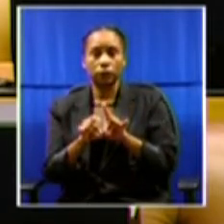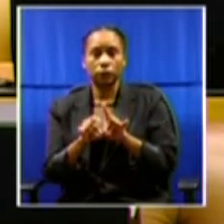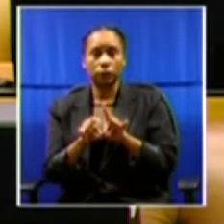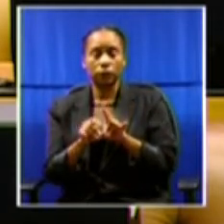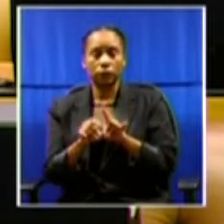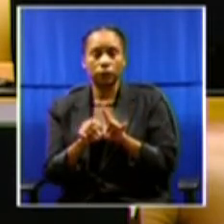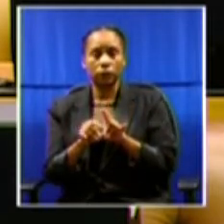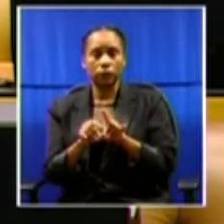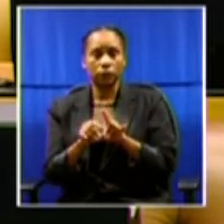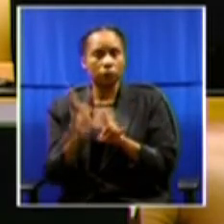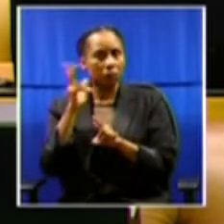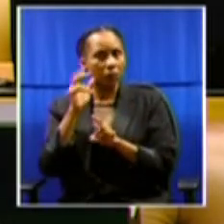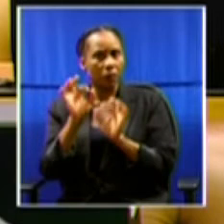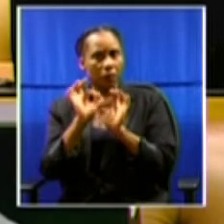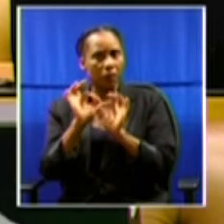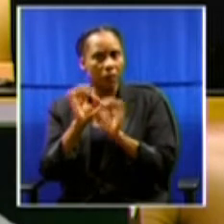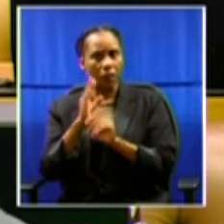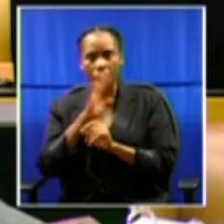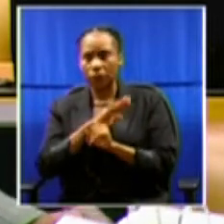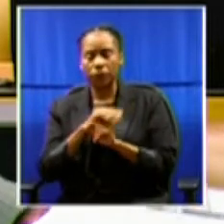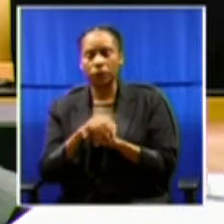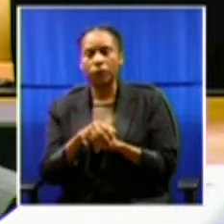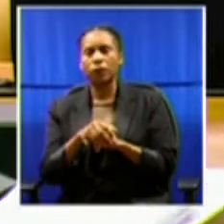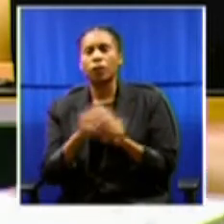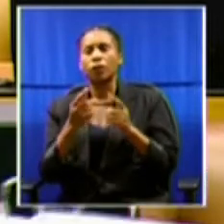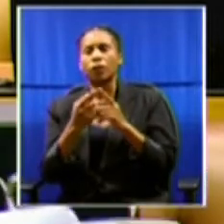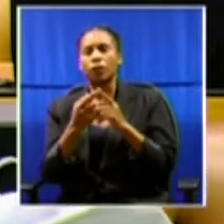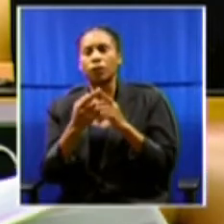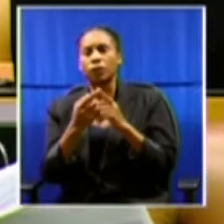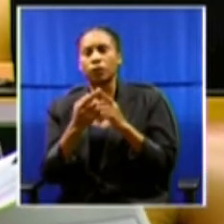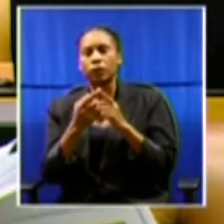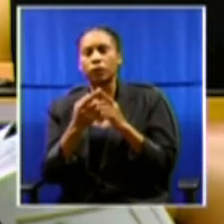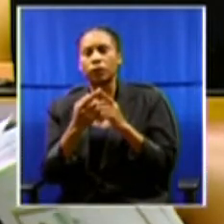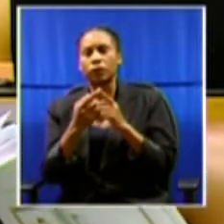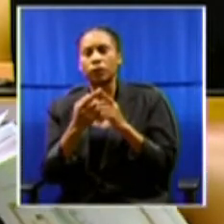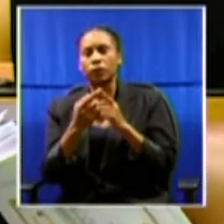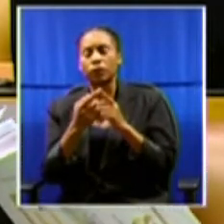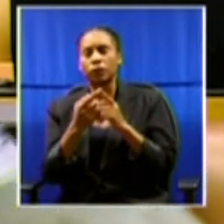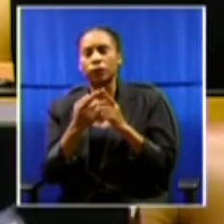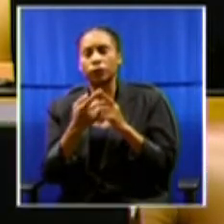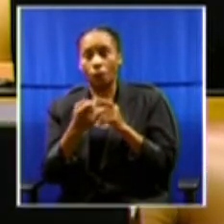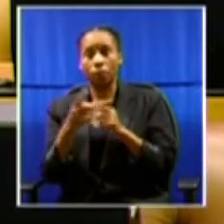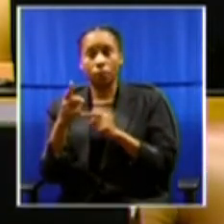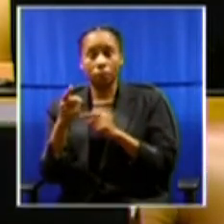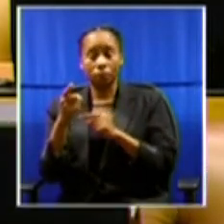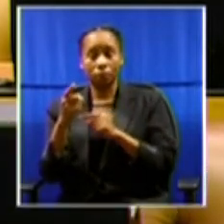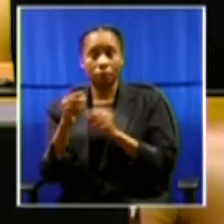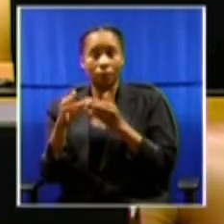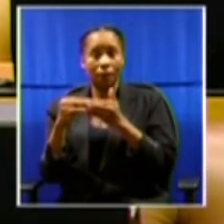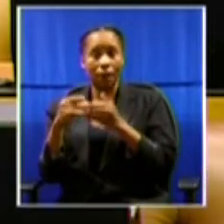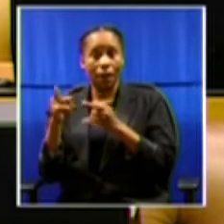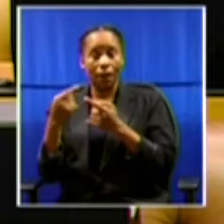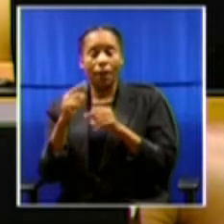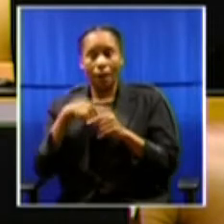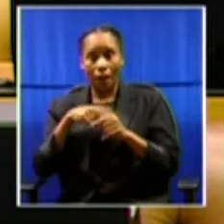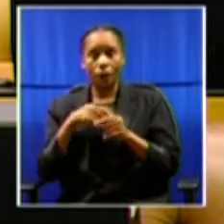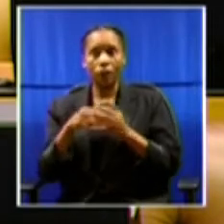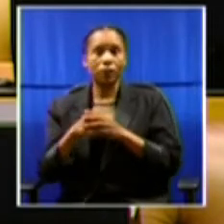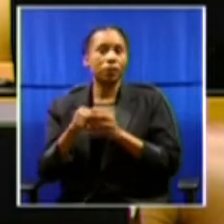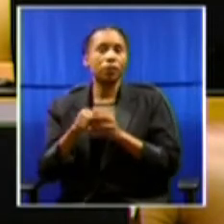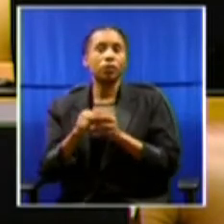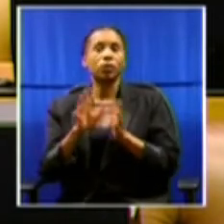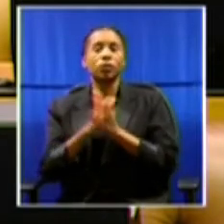Whitefield, but ours is to explain and correct. Chairperson,